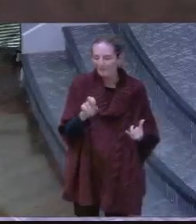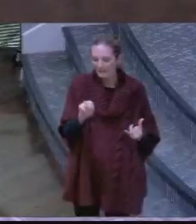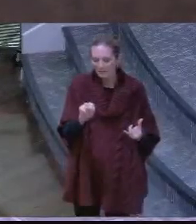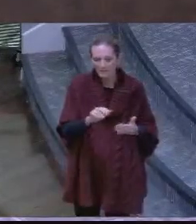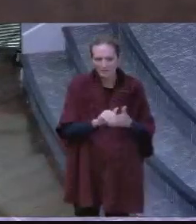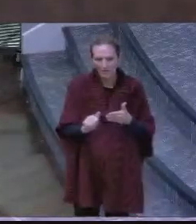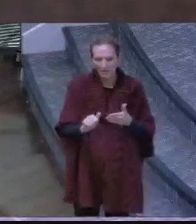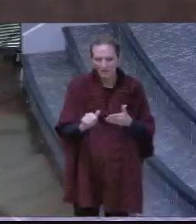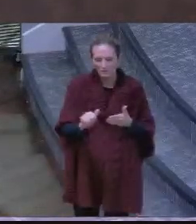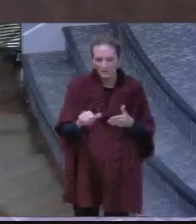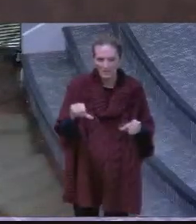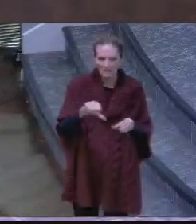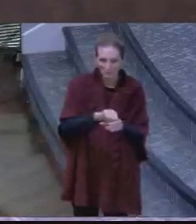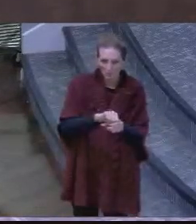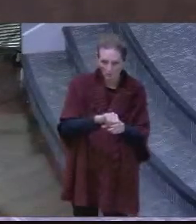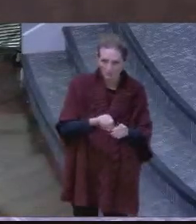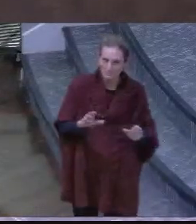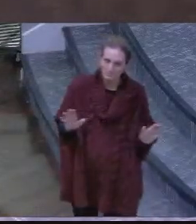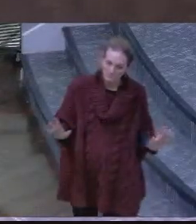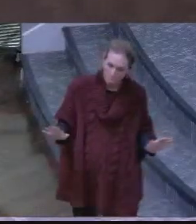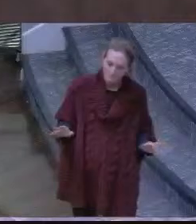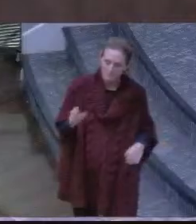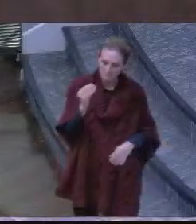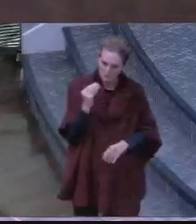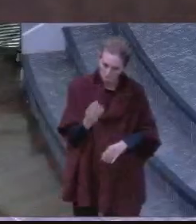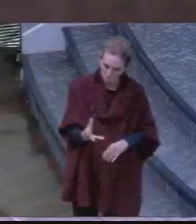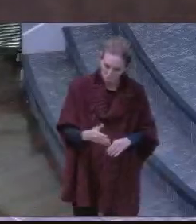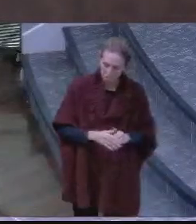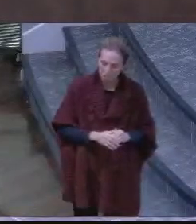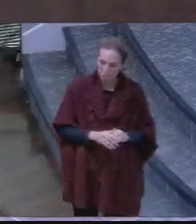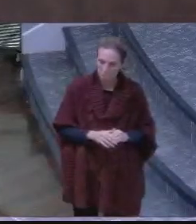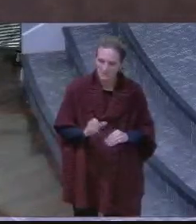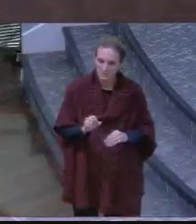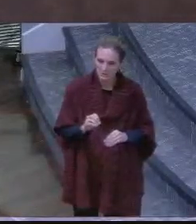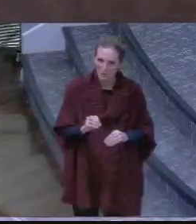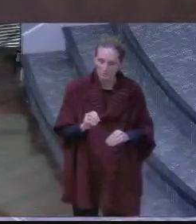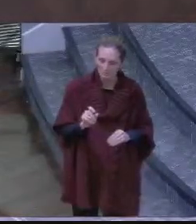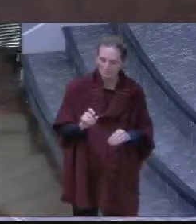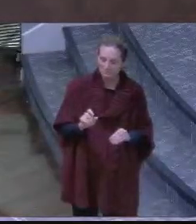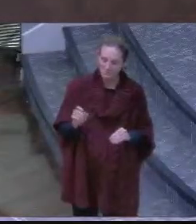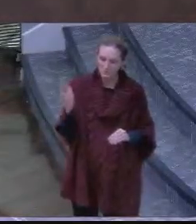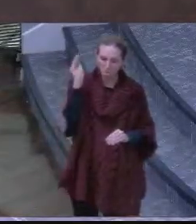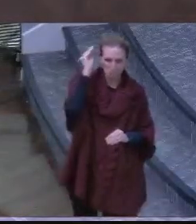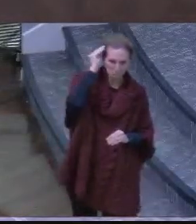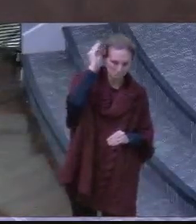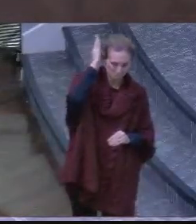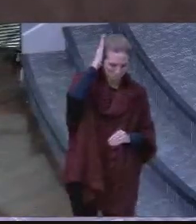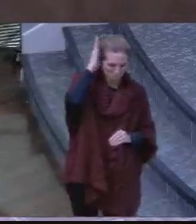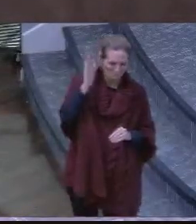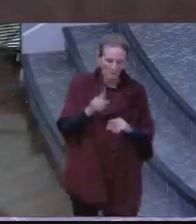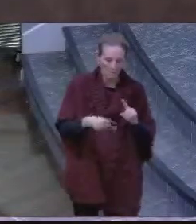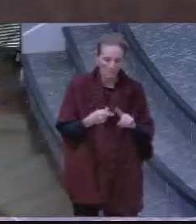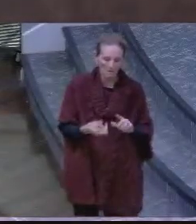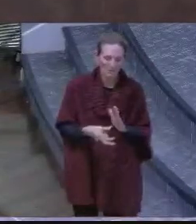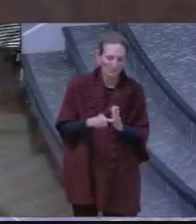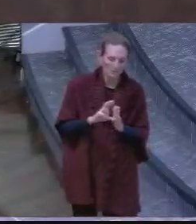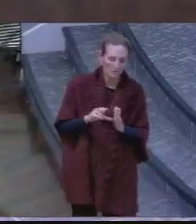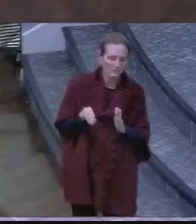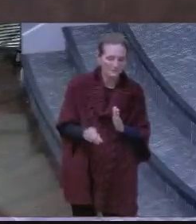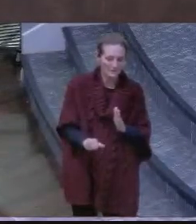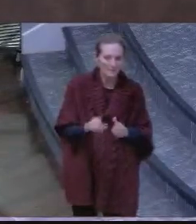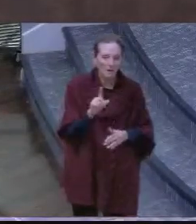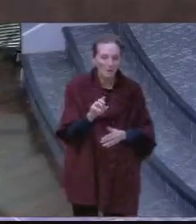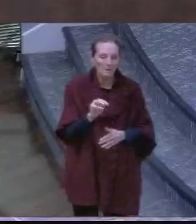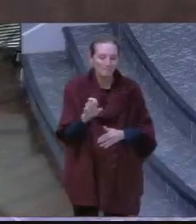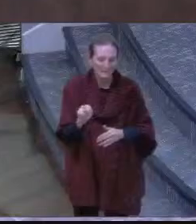fuel. So just, having that in the back of our heads whenever we are reviewing those recommendations. That's